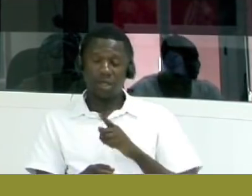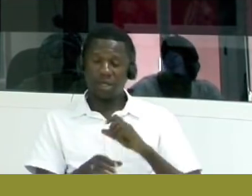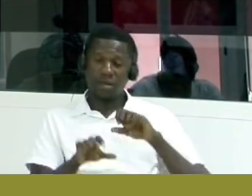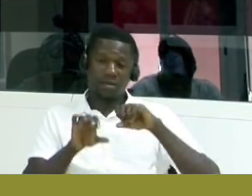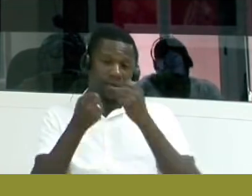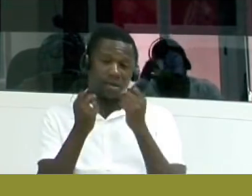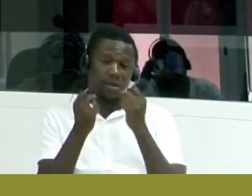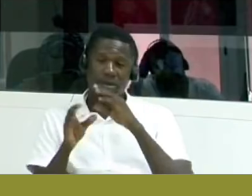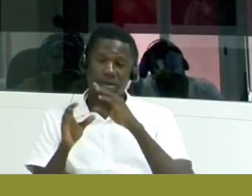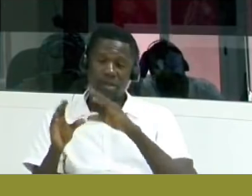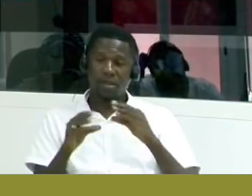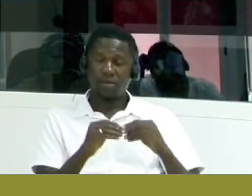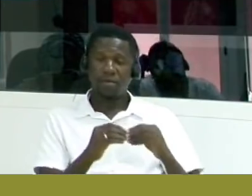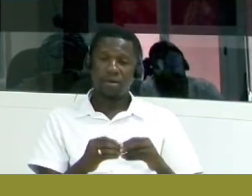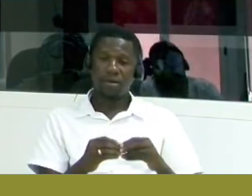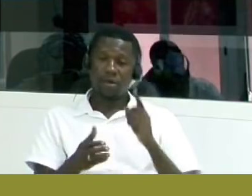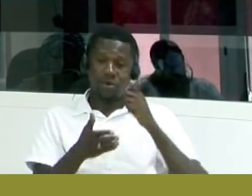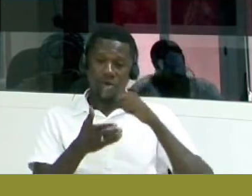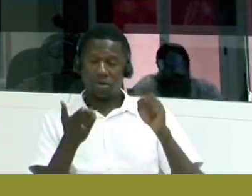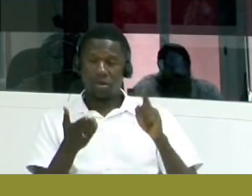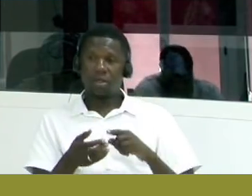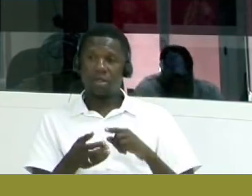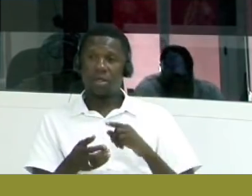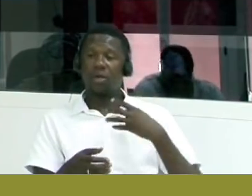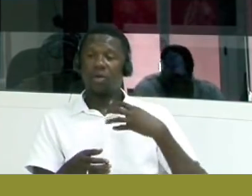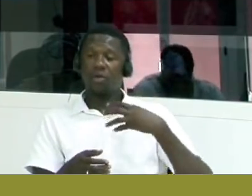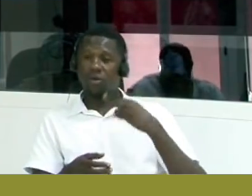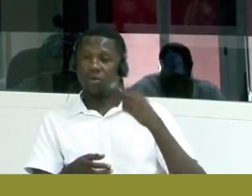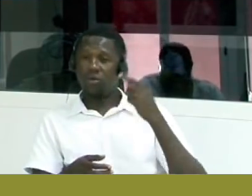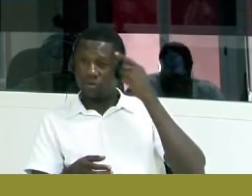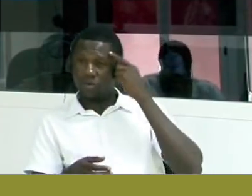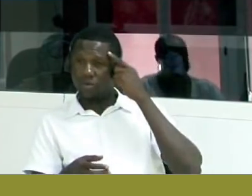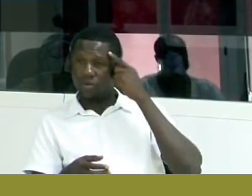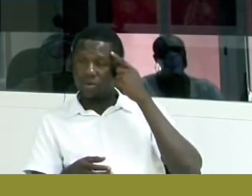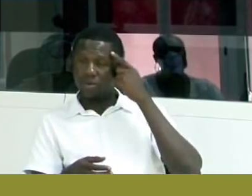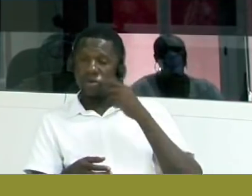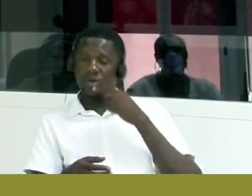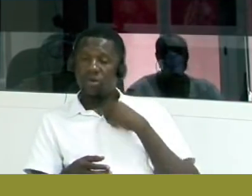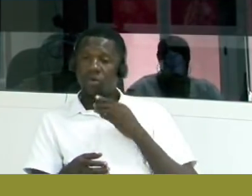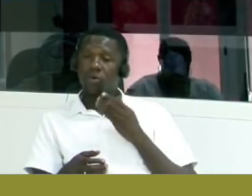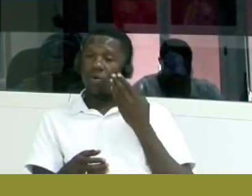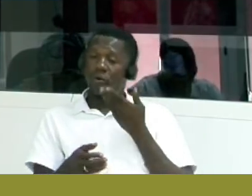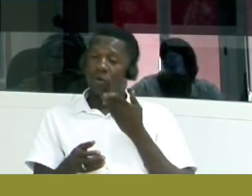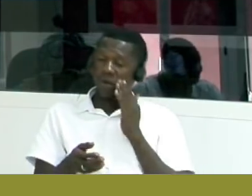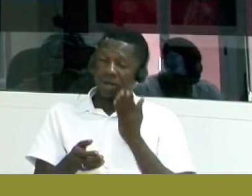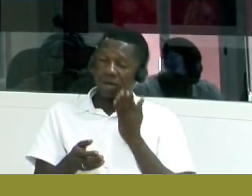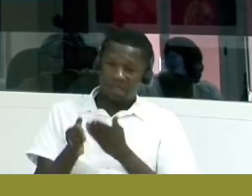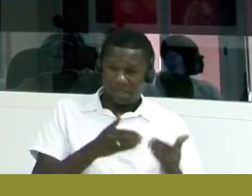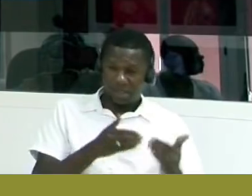in order to know who is they, you went like this. That is what you said, correct?